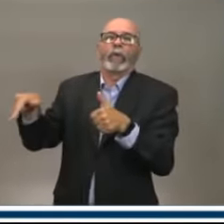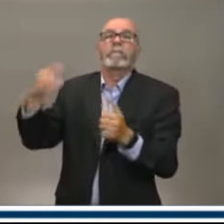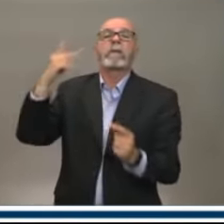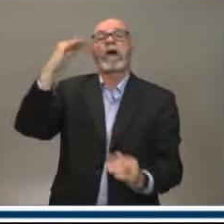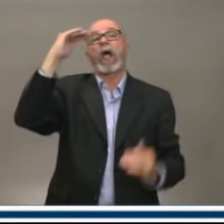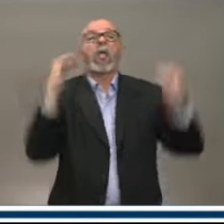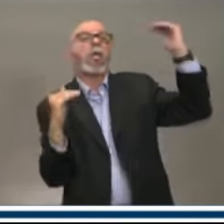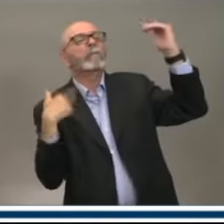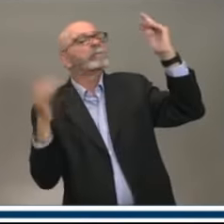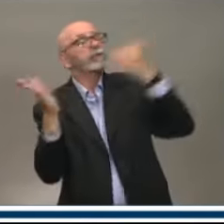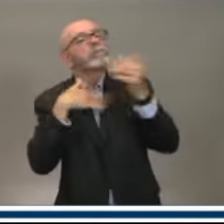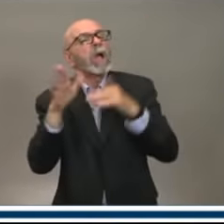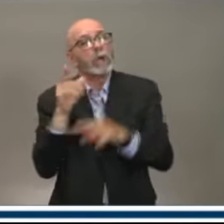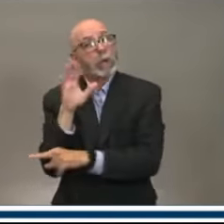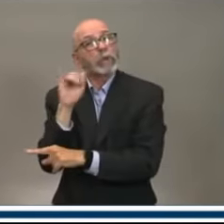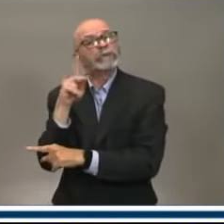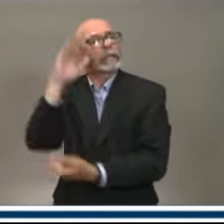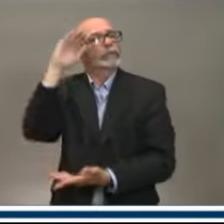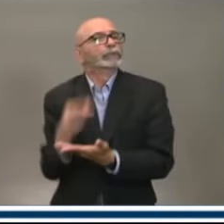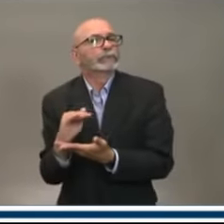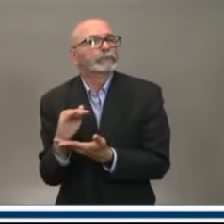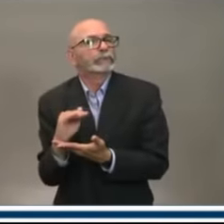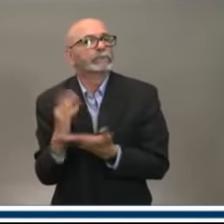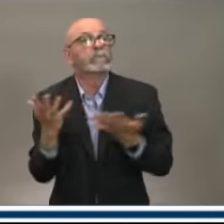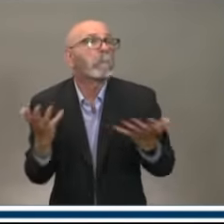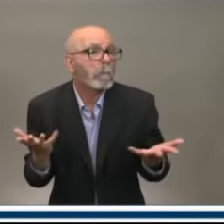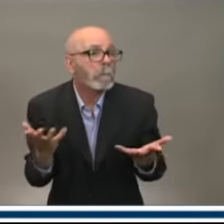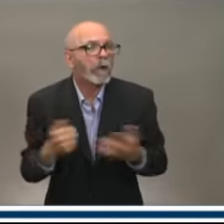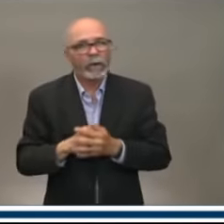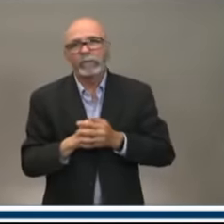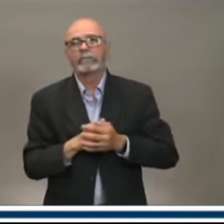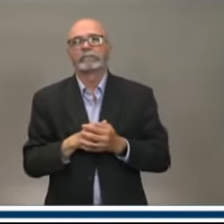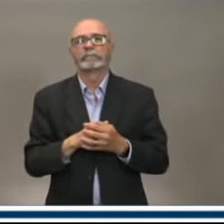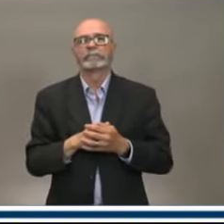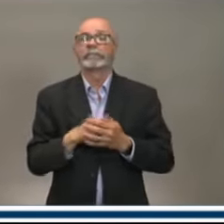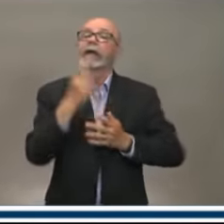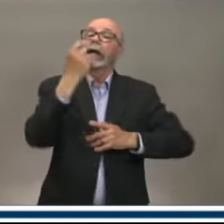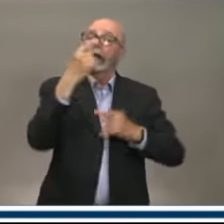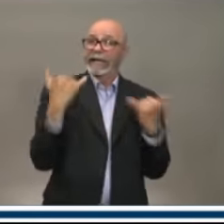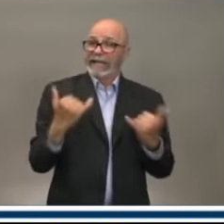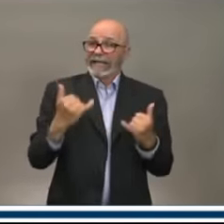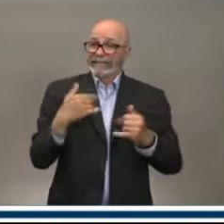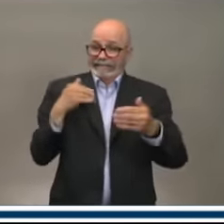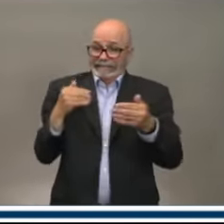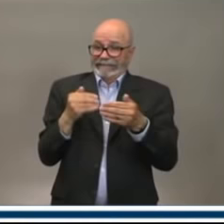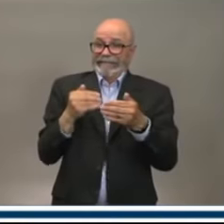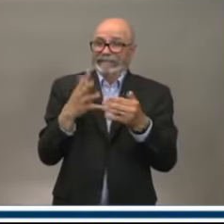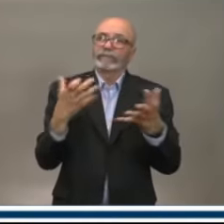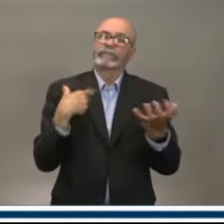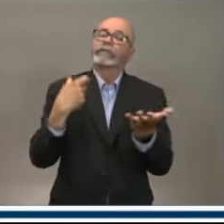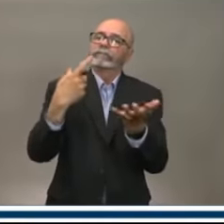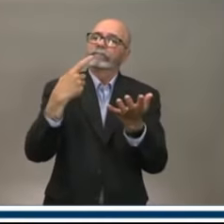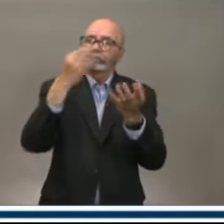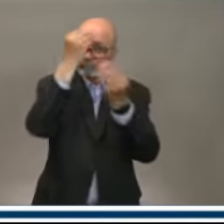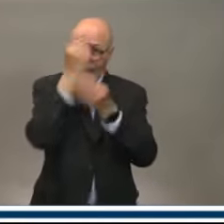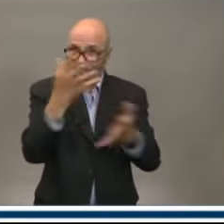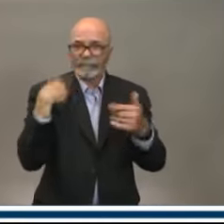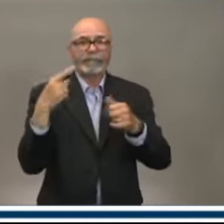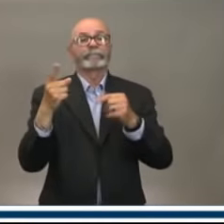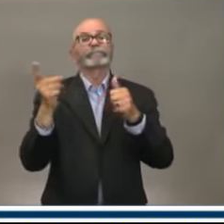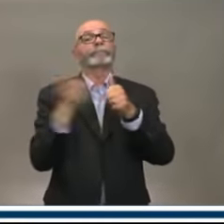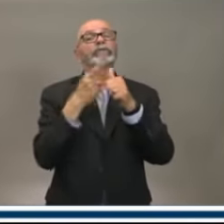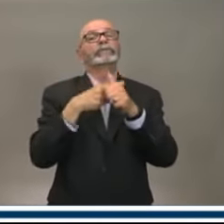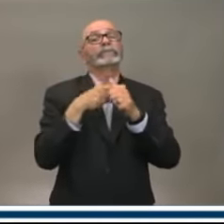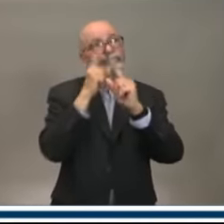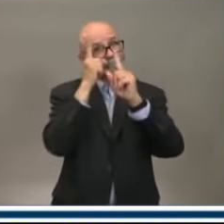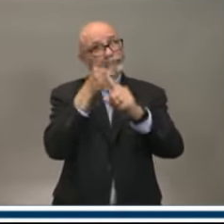end. And so we're looking at, as we talk about what we're going to do in phase one, we're looking at a number of sectors. So on